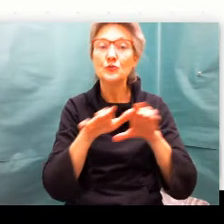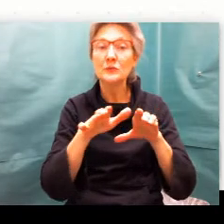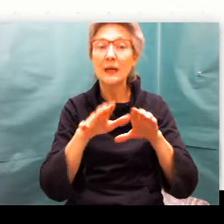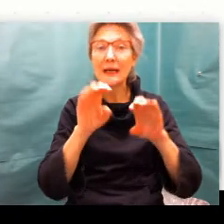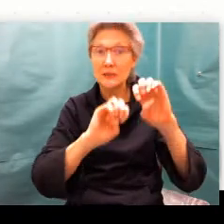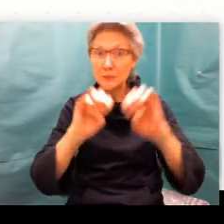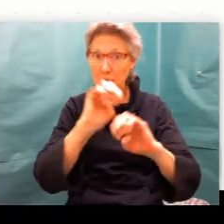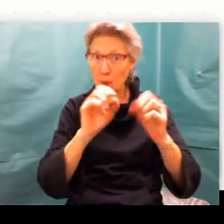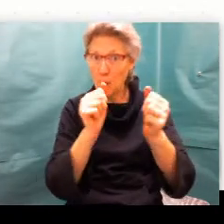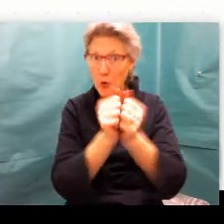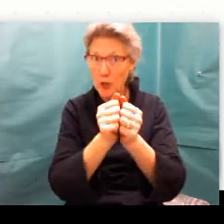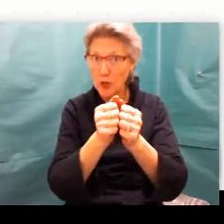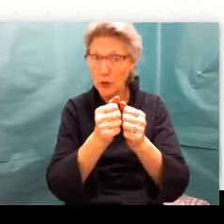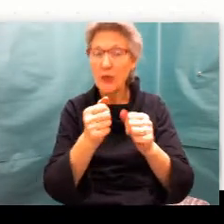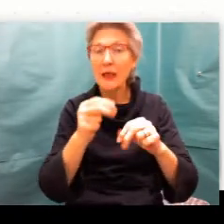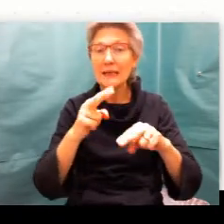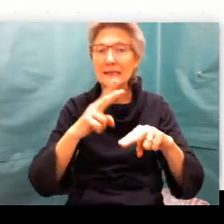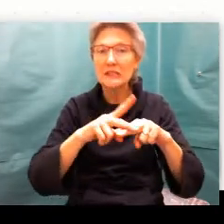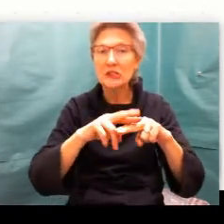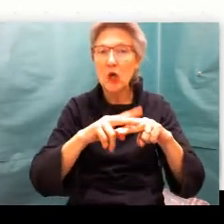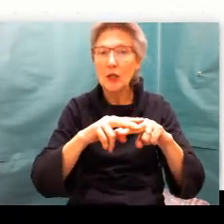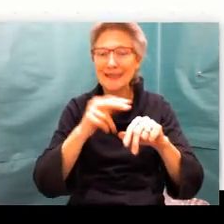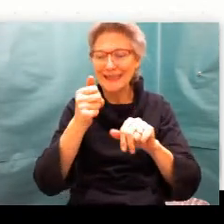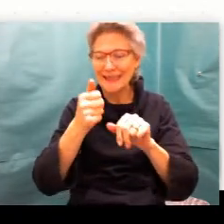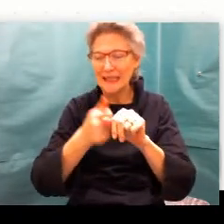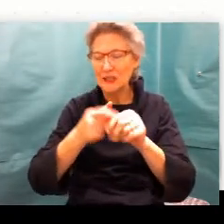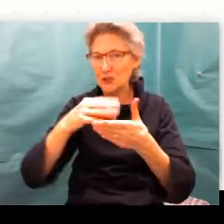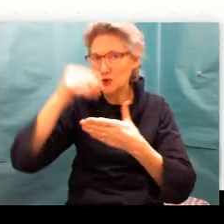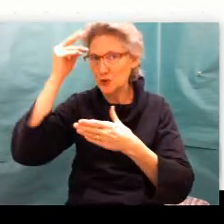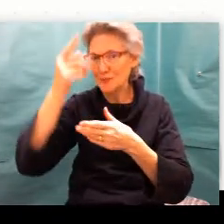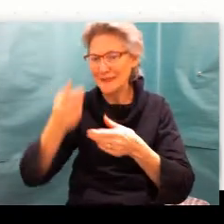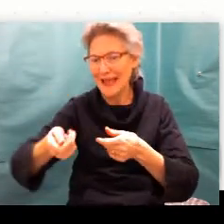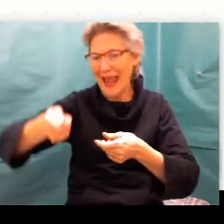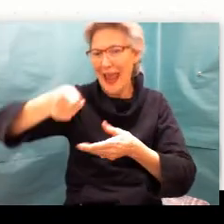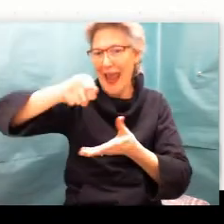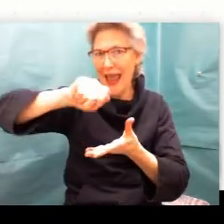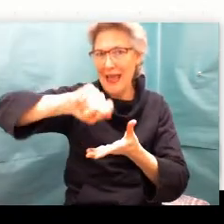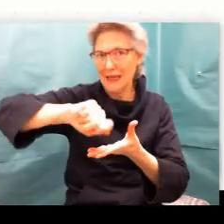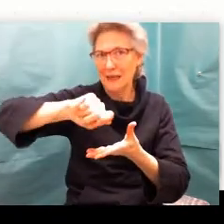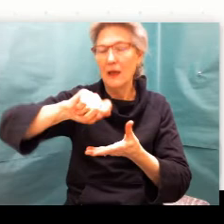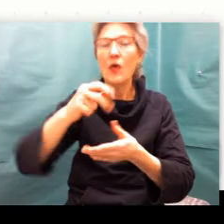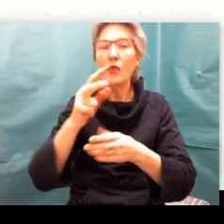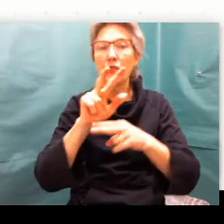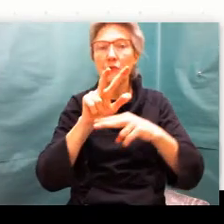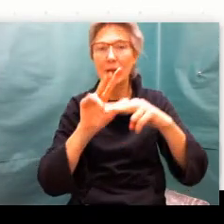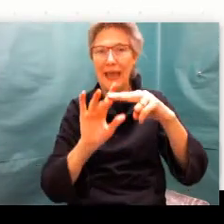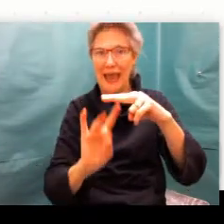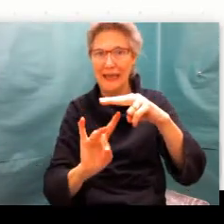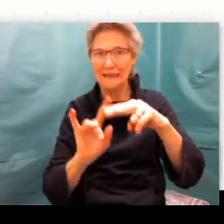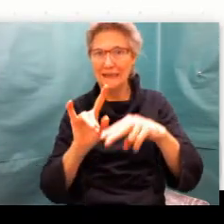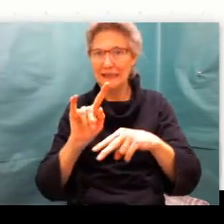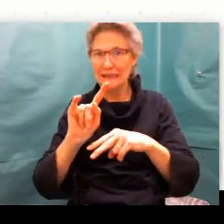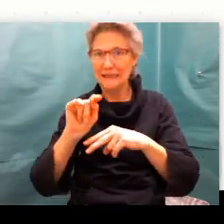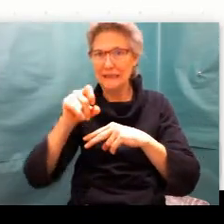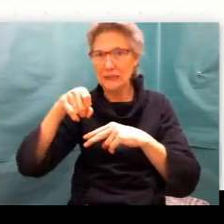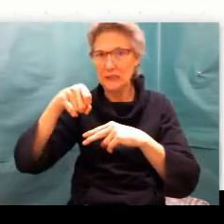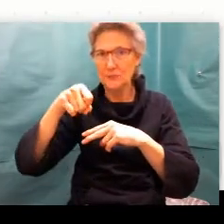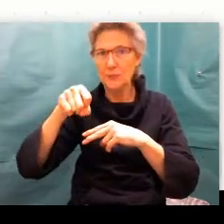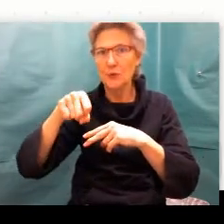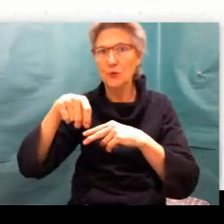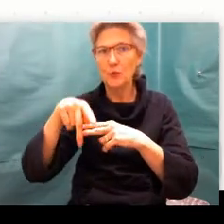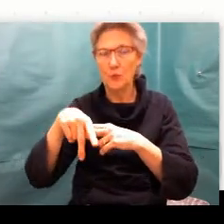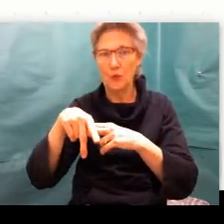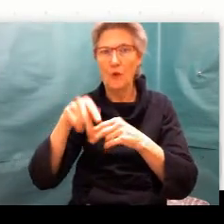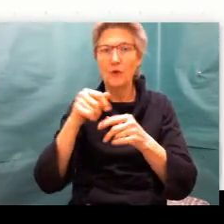salt. Each student must add 3/8 teaspoon of salt to a solution. The group only has 1/8